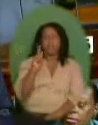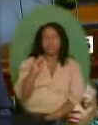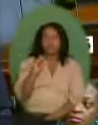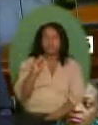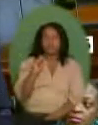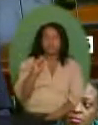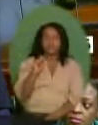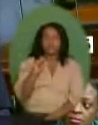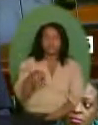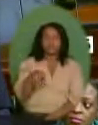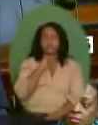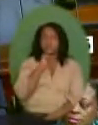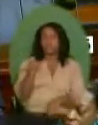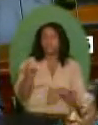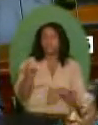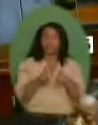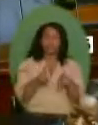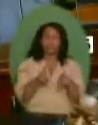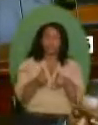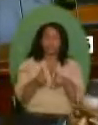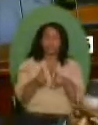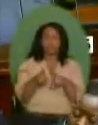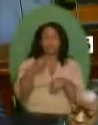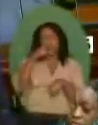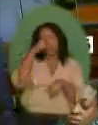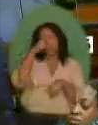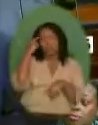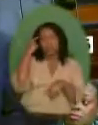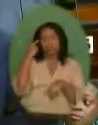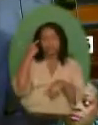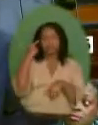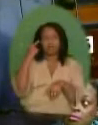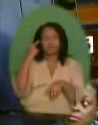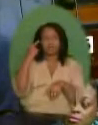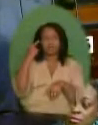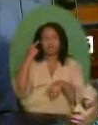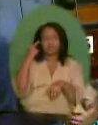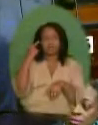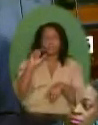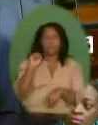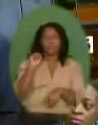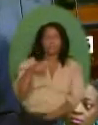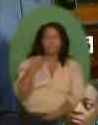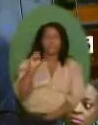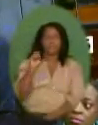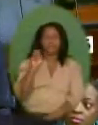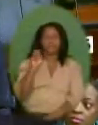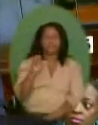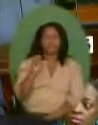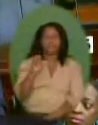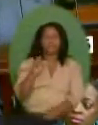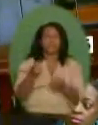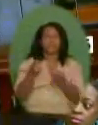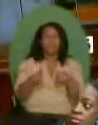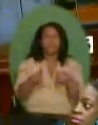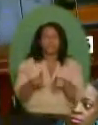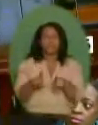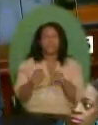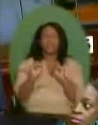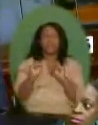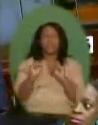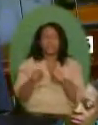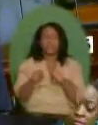political pettiness, if only because it had a gestation under the PNM. It is our fear, and the country should